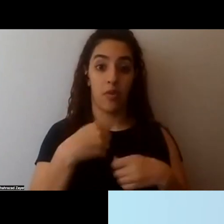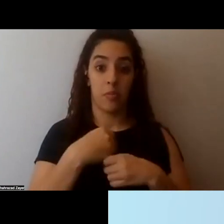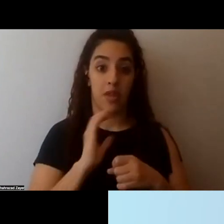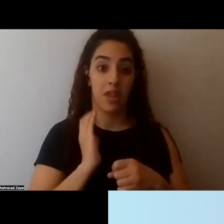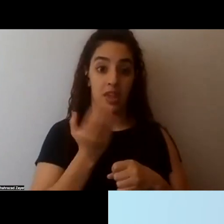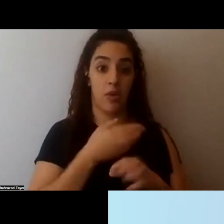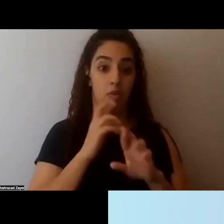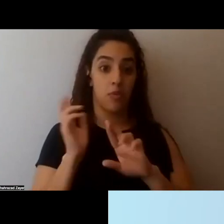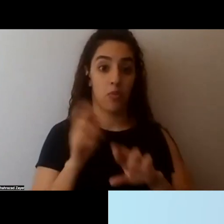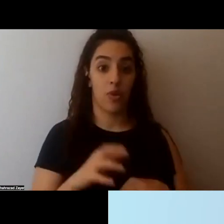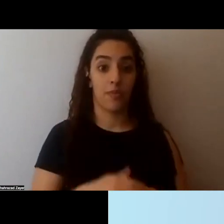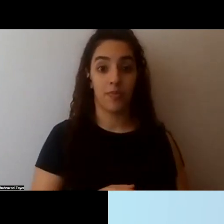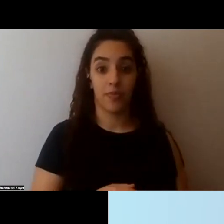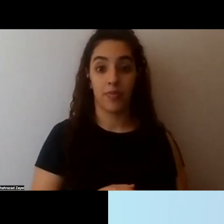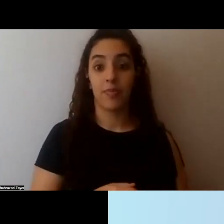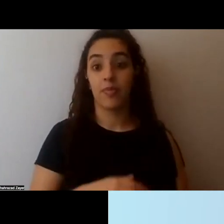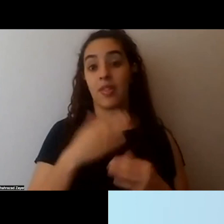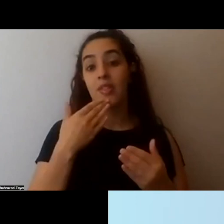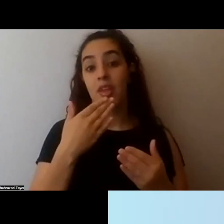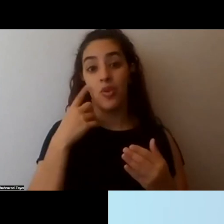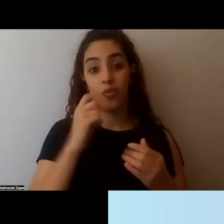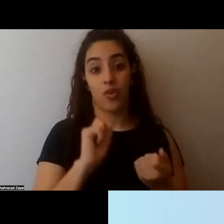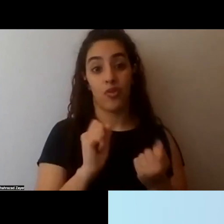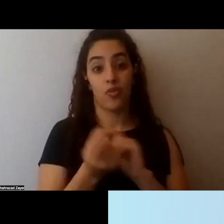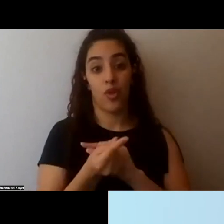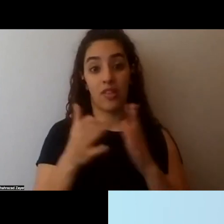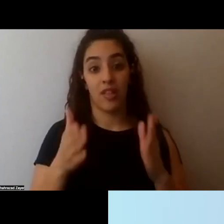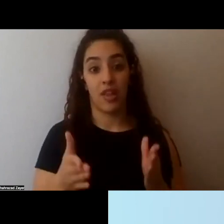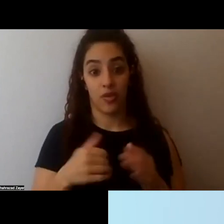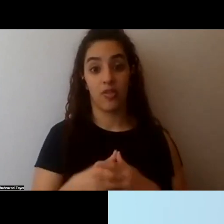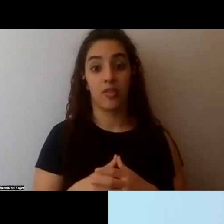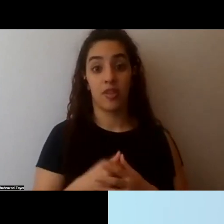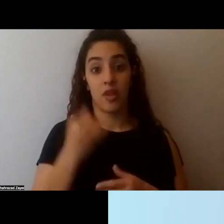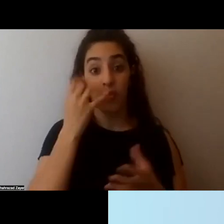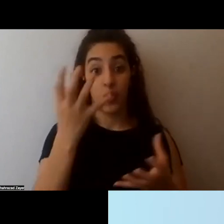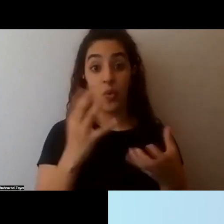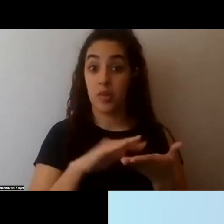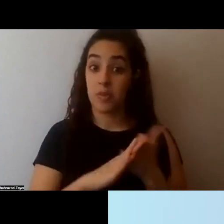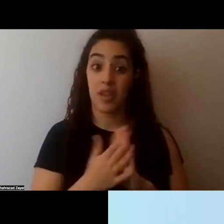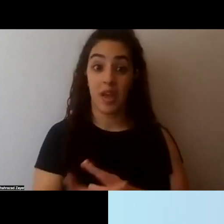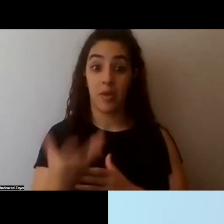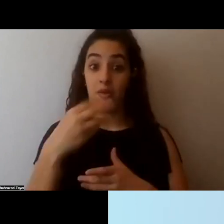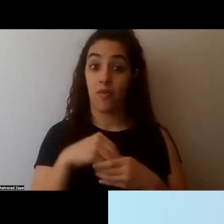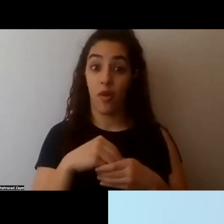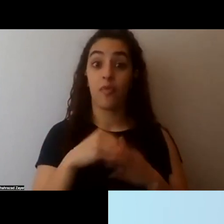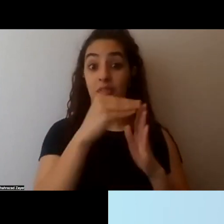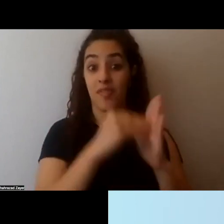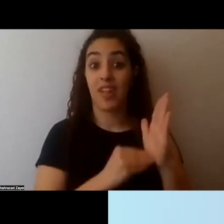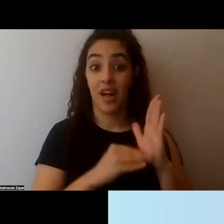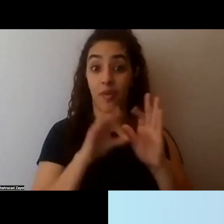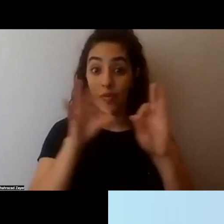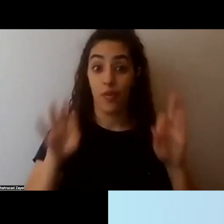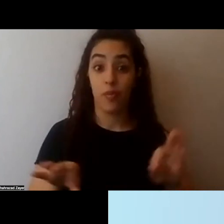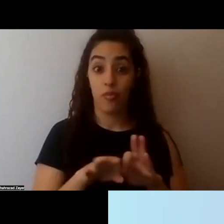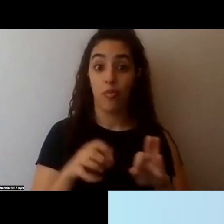report, our translators. And if you want to get involved, fill out that form and we'll find a way to make that happen. This needs to continue. It